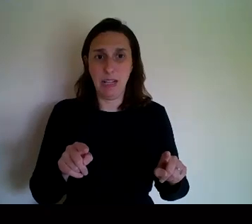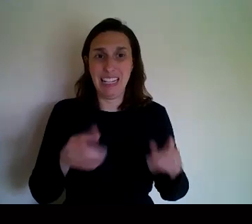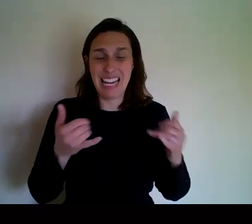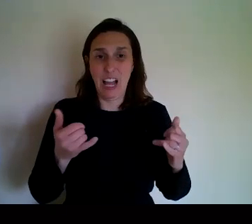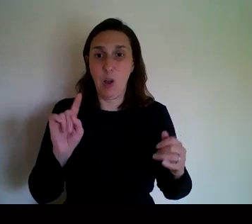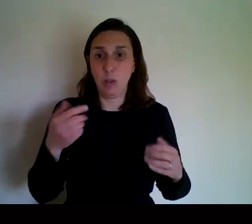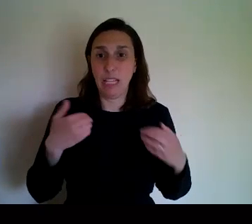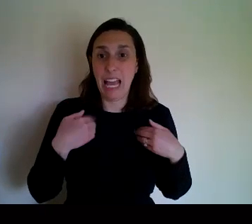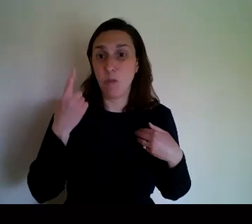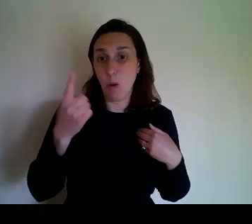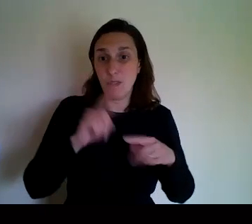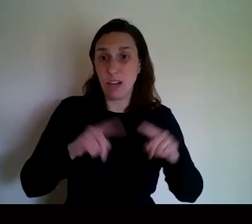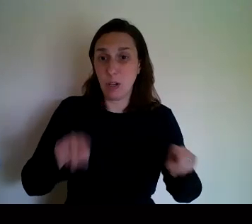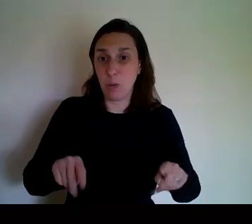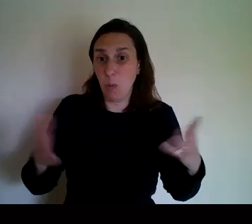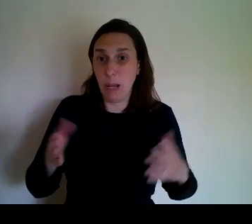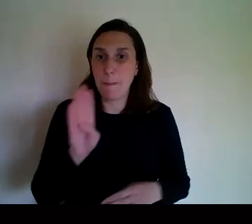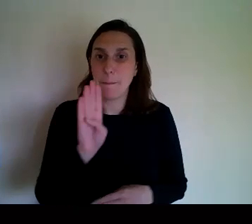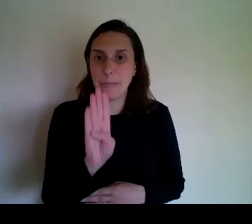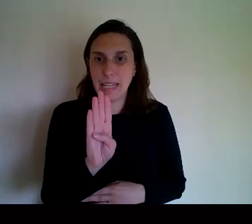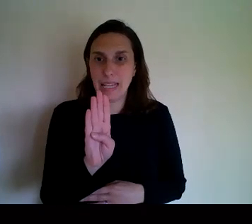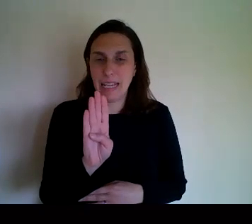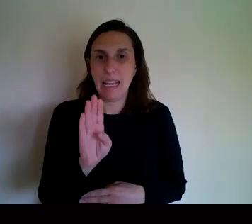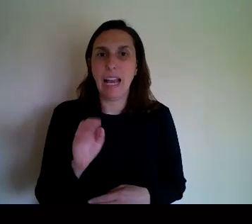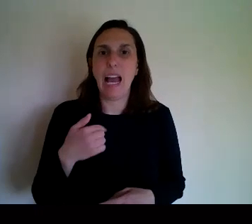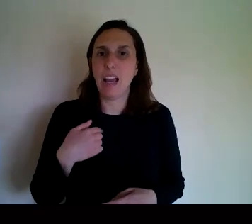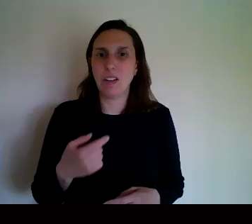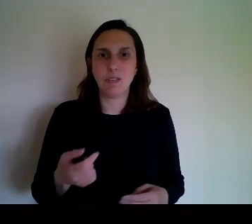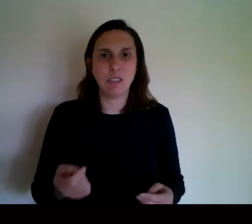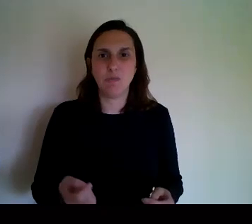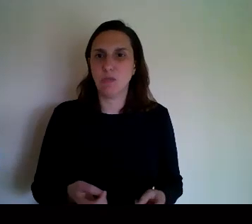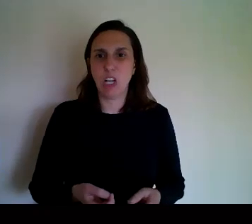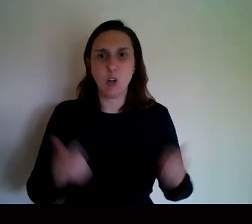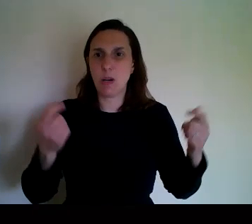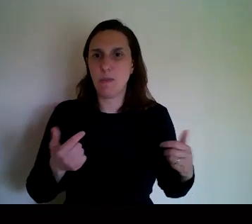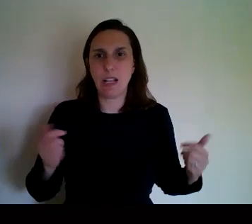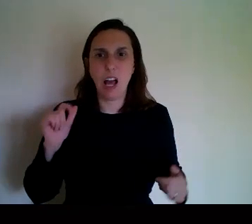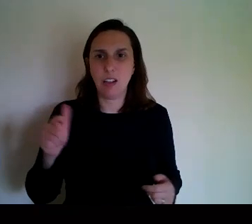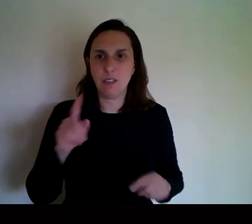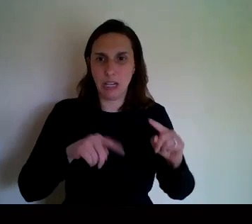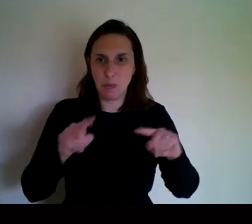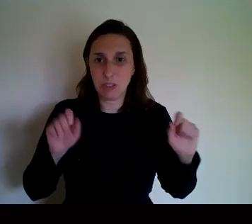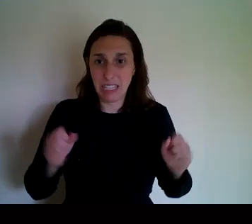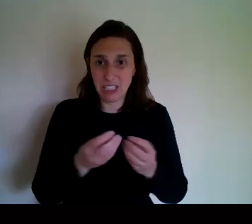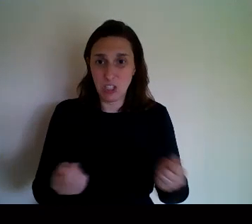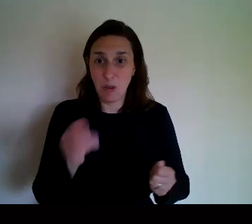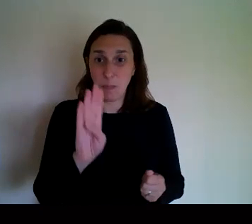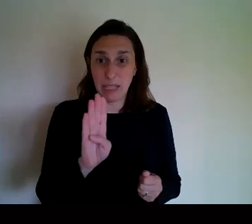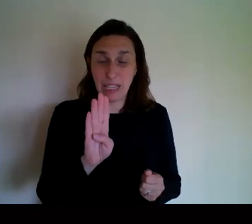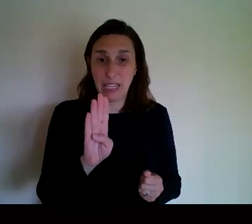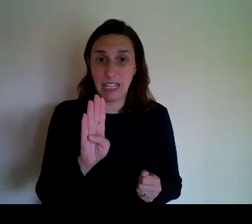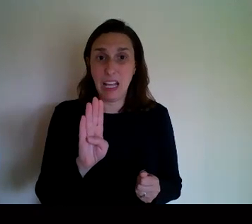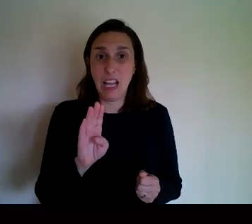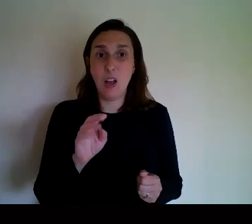variable, it's b. I have gotten rid of multiple variable dependencies. I can solve b. Once I have b, I can go